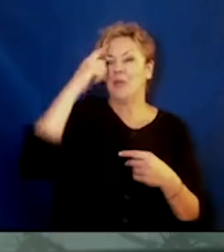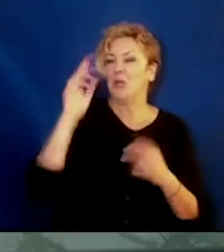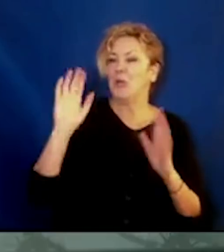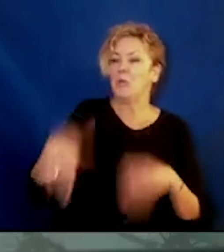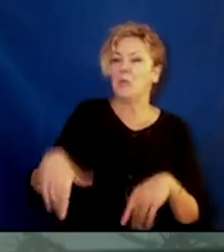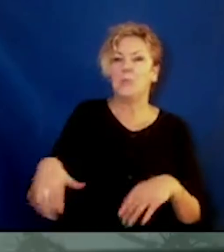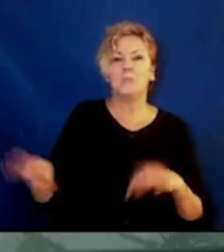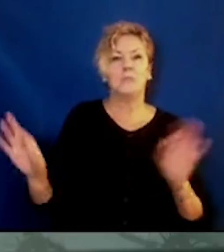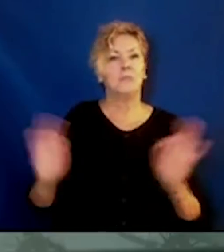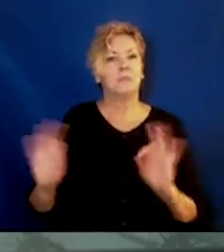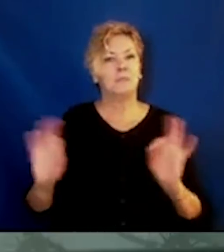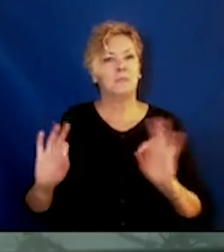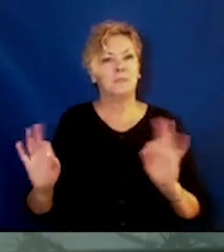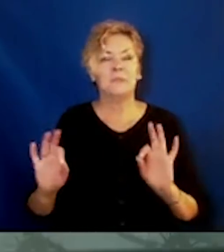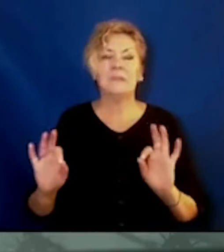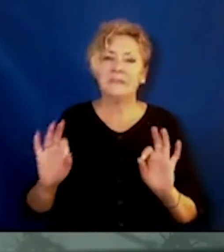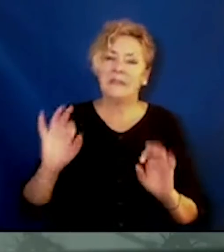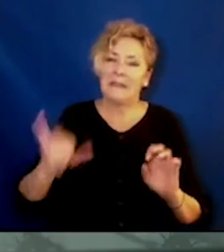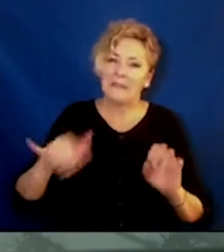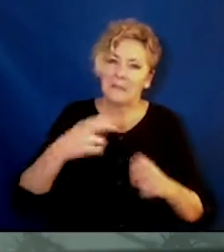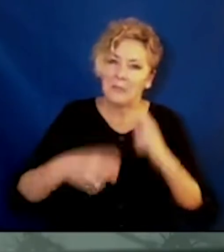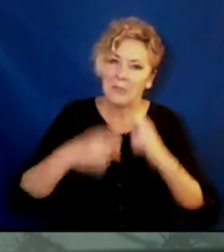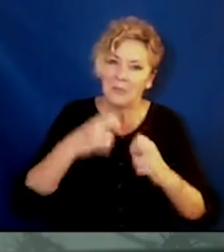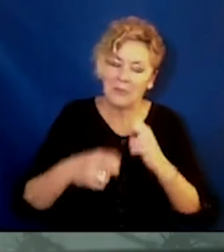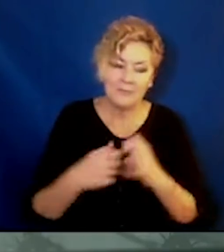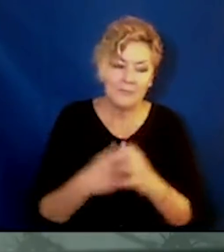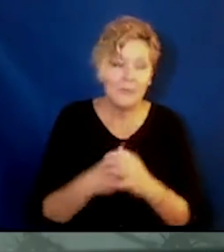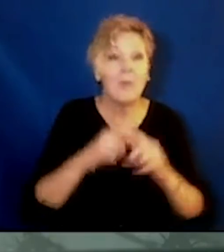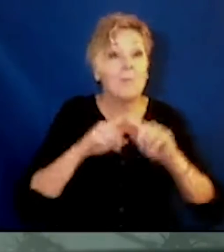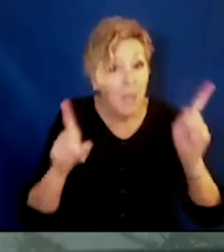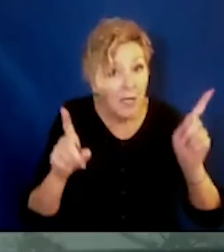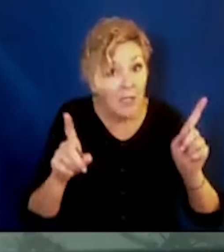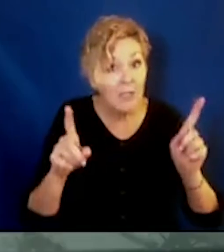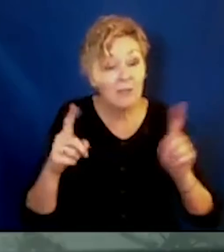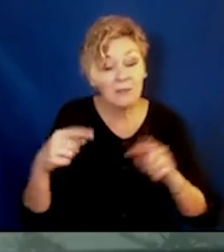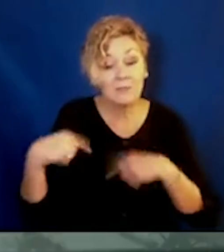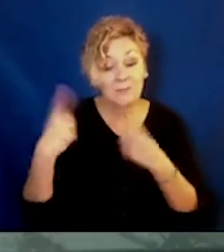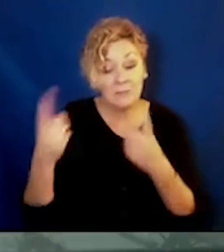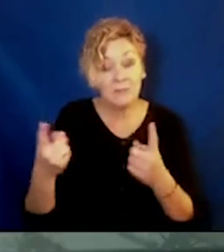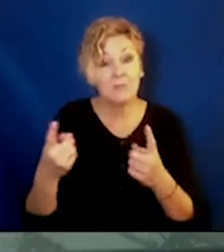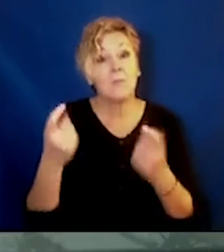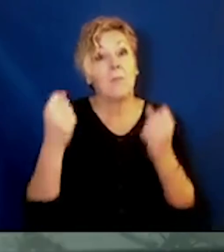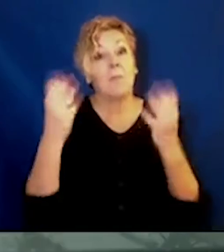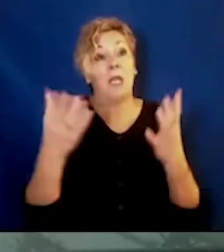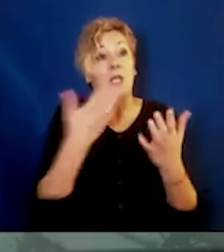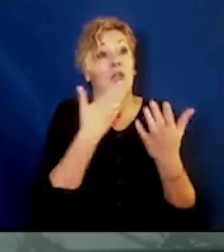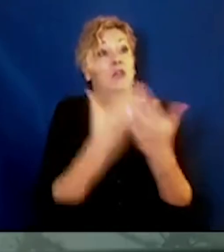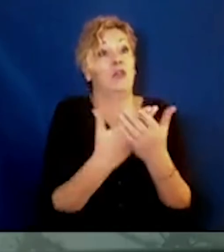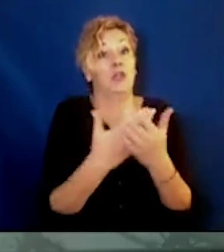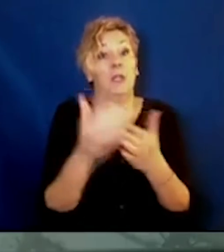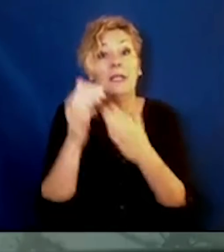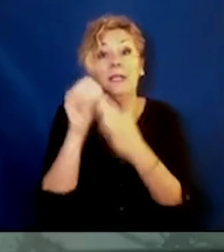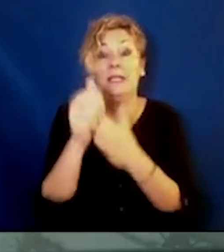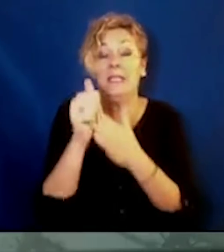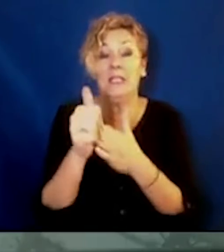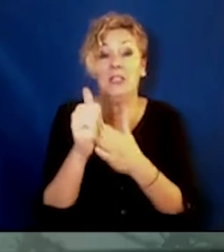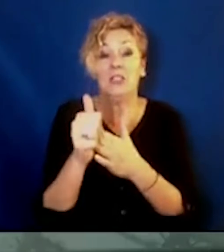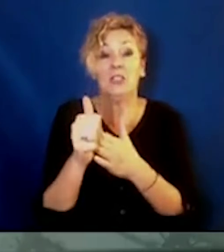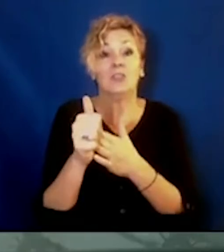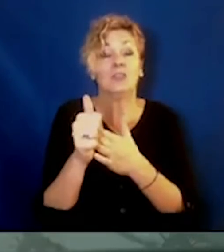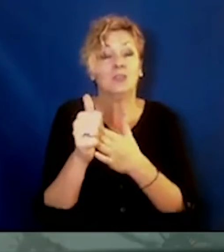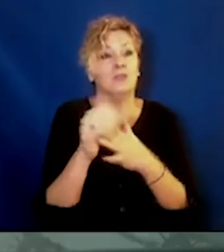number of certainly the evidence of severe illness isn't there as much, and this can have some consequences in the way that